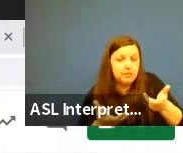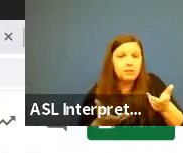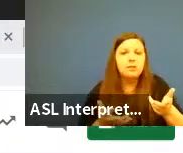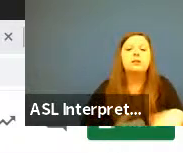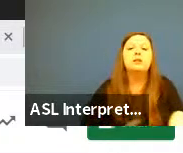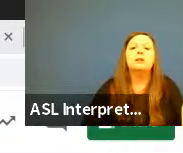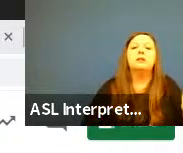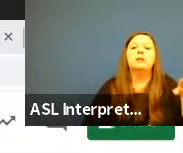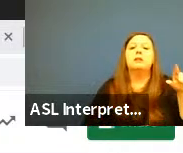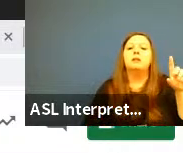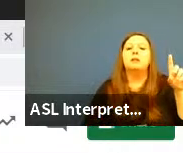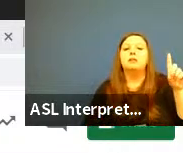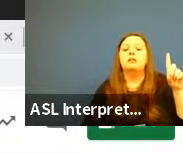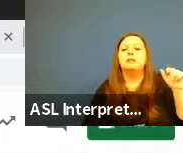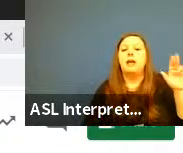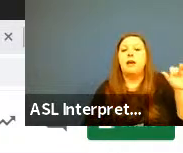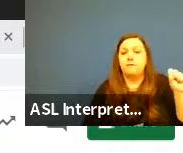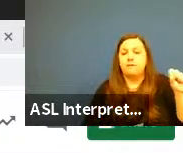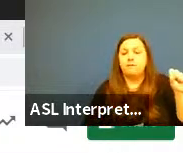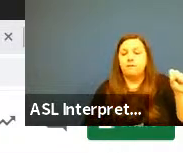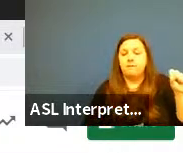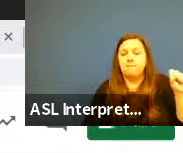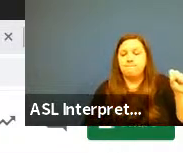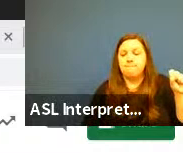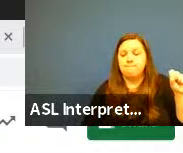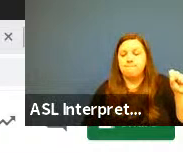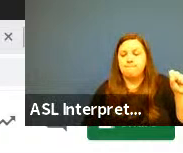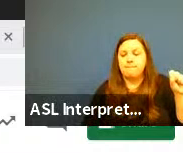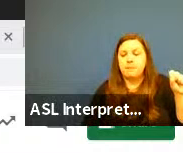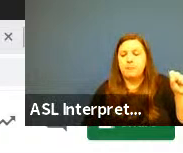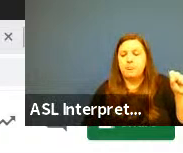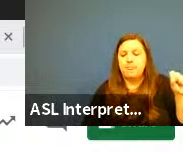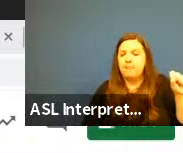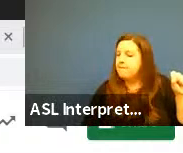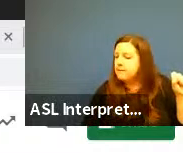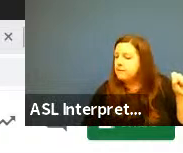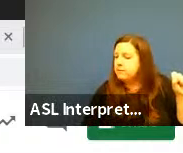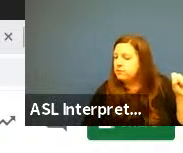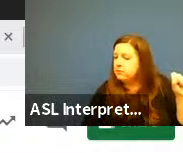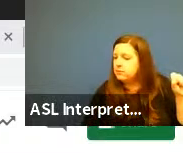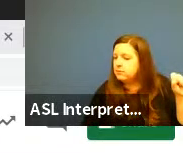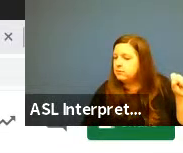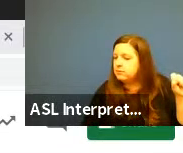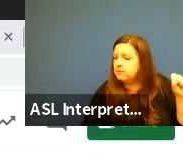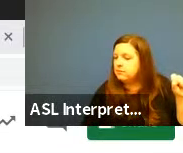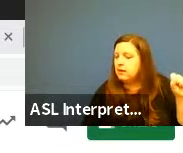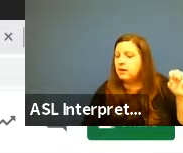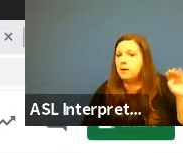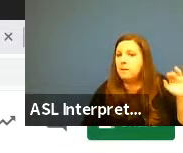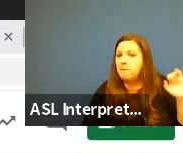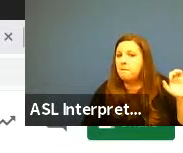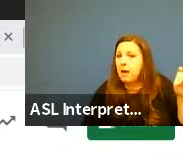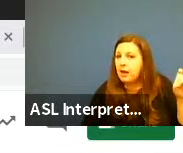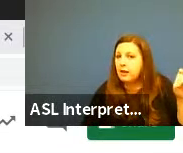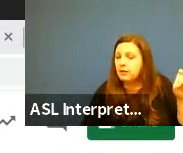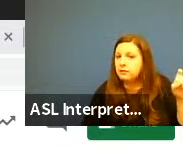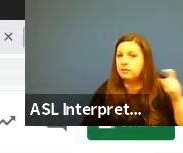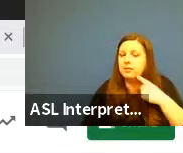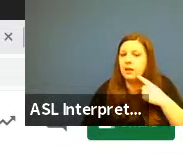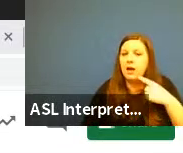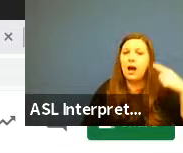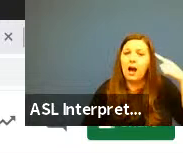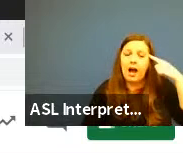was just going to say, Lakeisha, yeah, I had stated that before her. Yeah, I said the same way. I had stated that